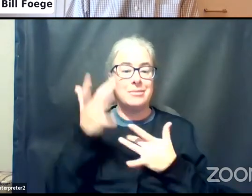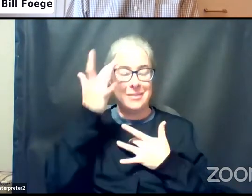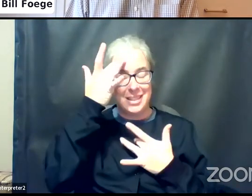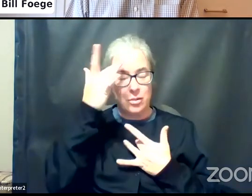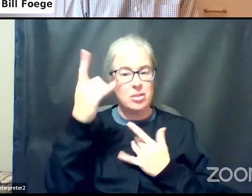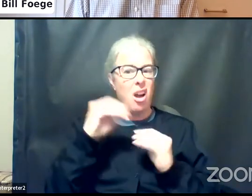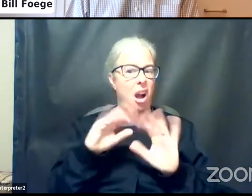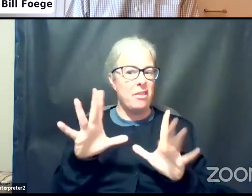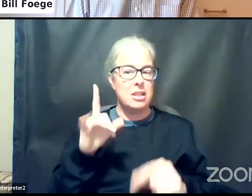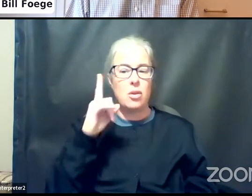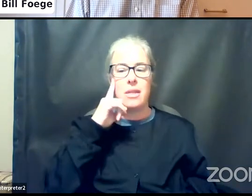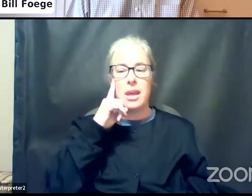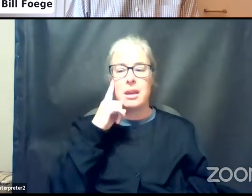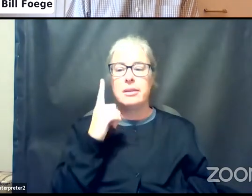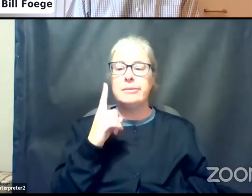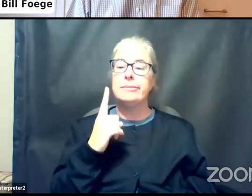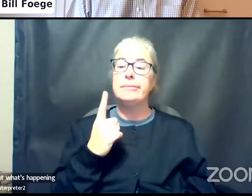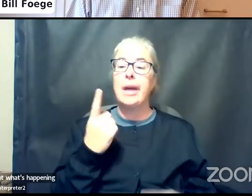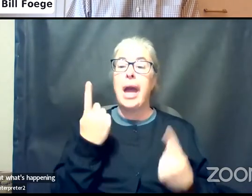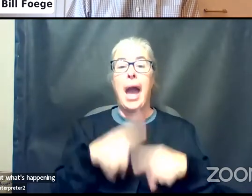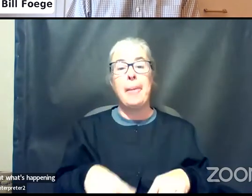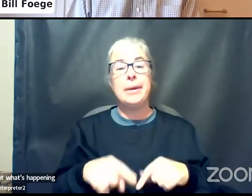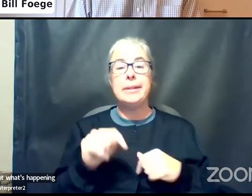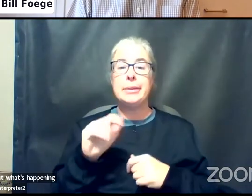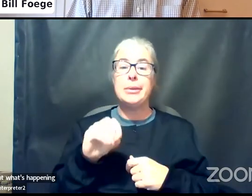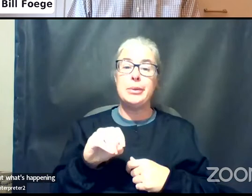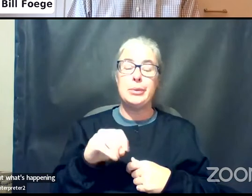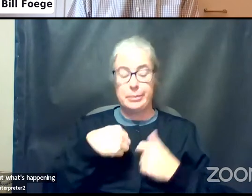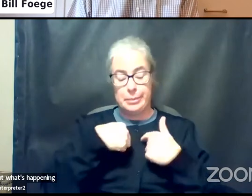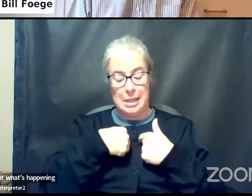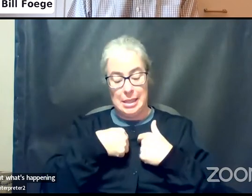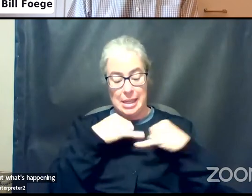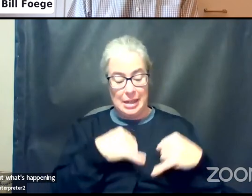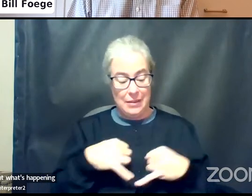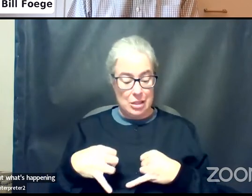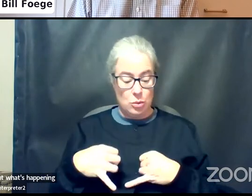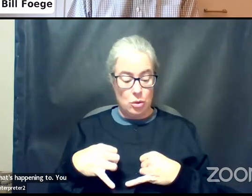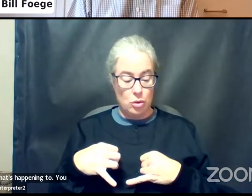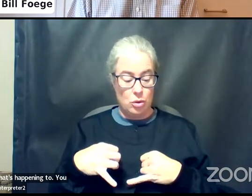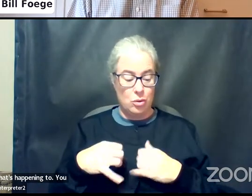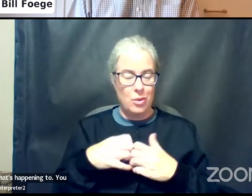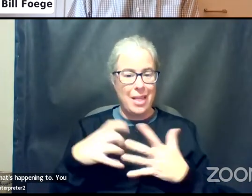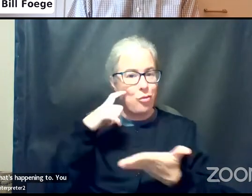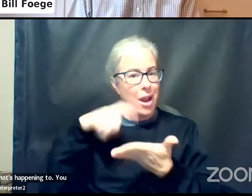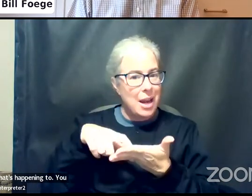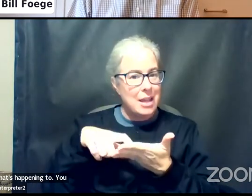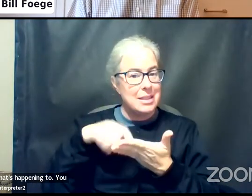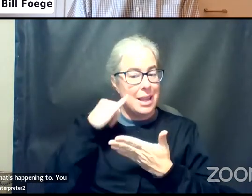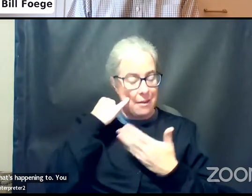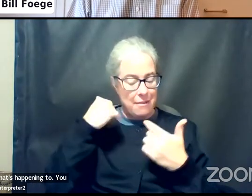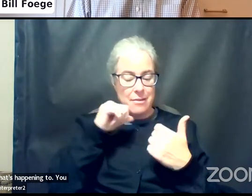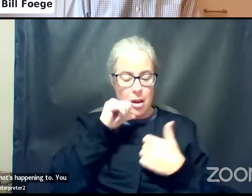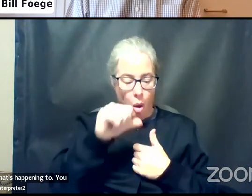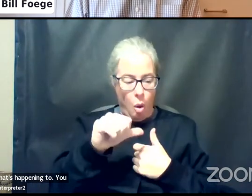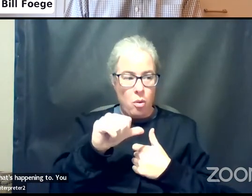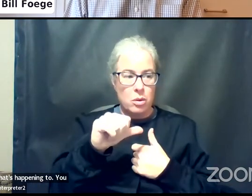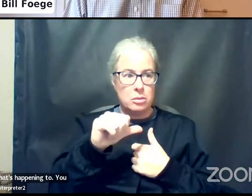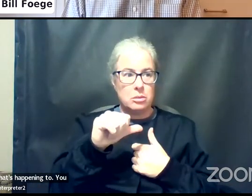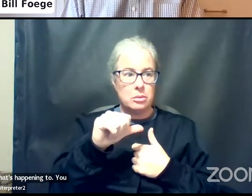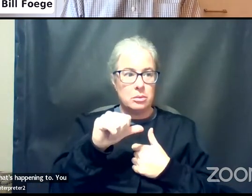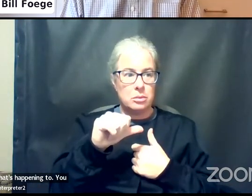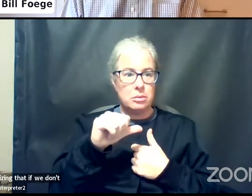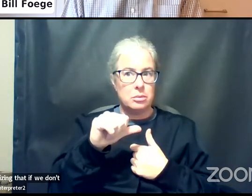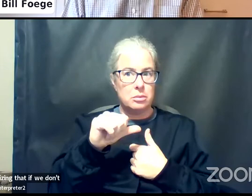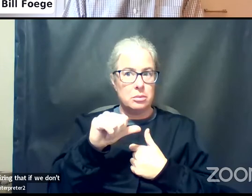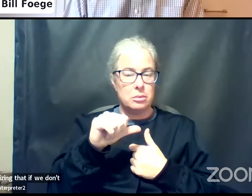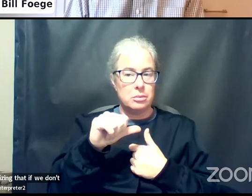just think about what's happening to you as an individual without recognizing that if we don't uh stem